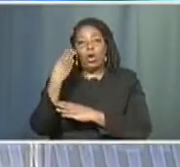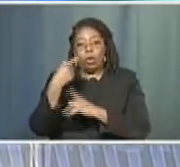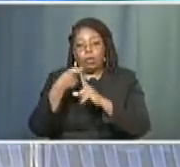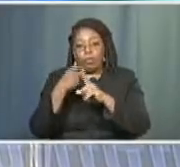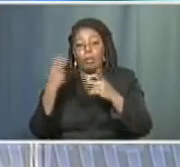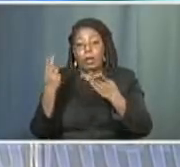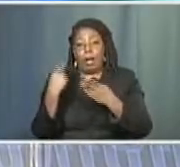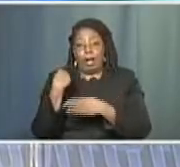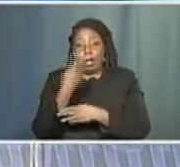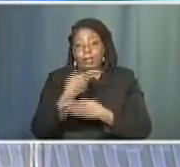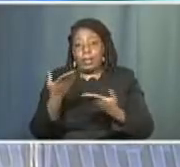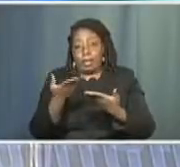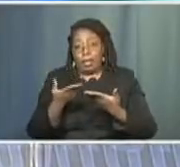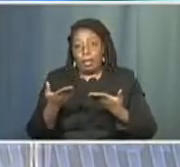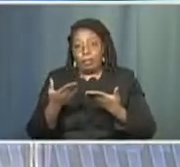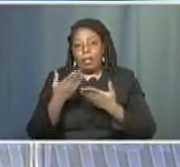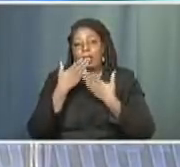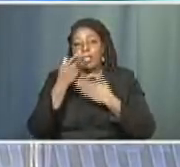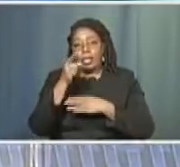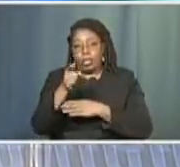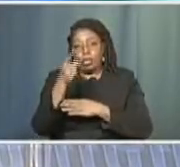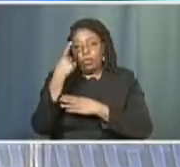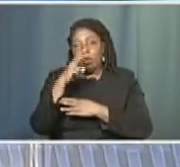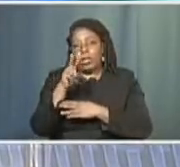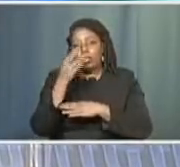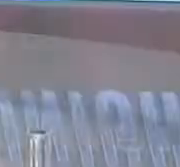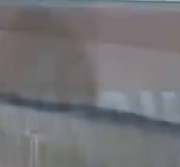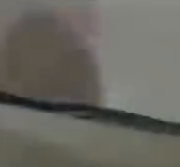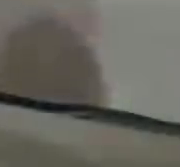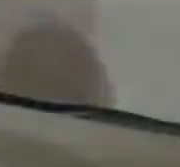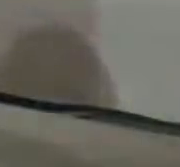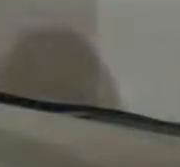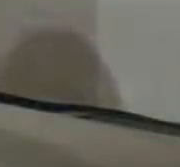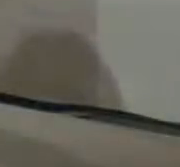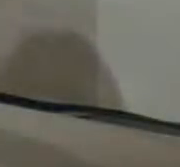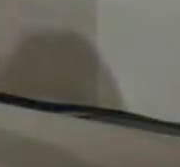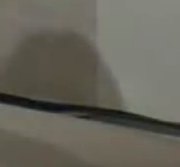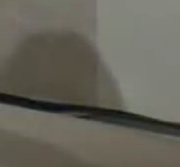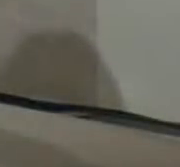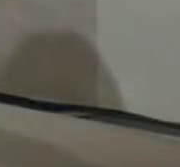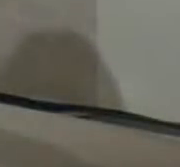at ZNS, thank you for watching, and good night.